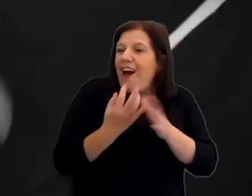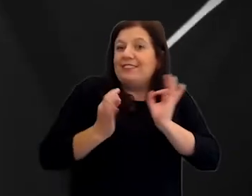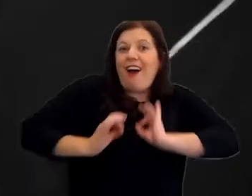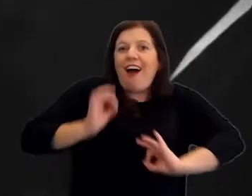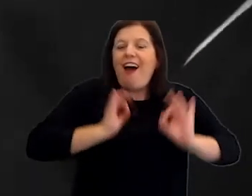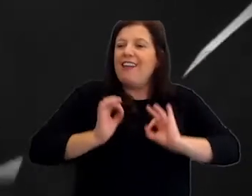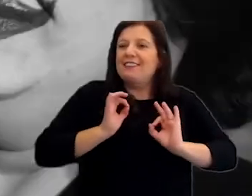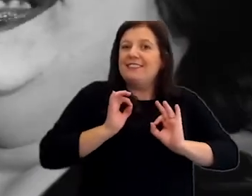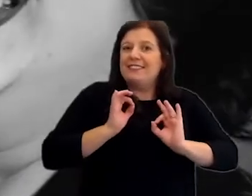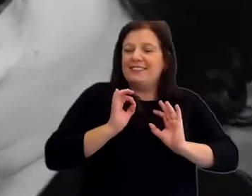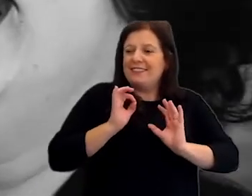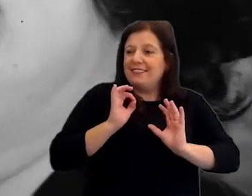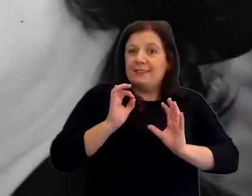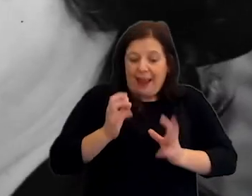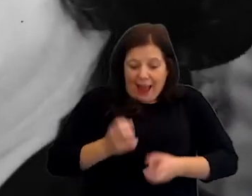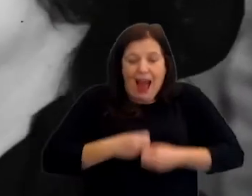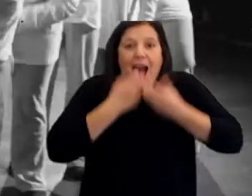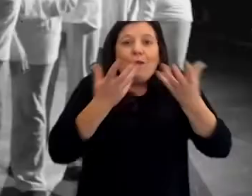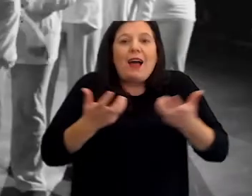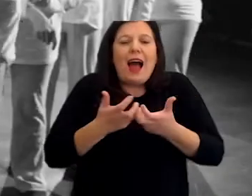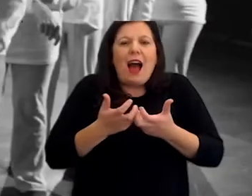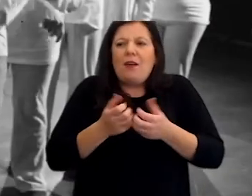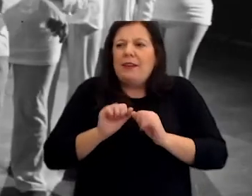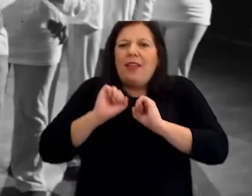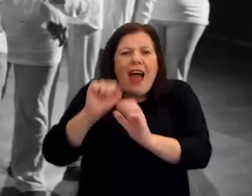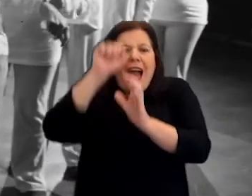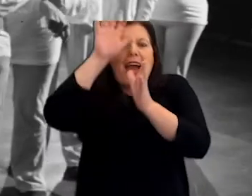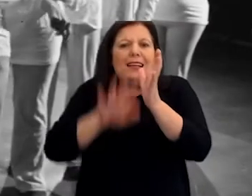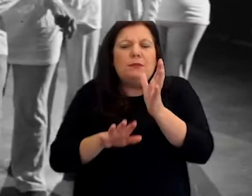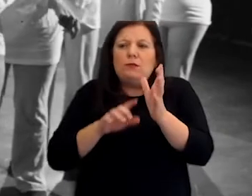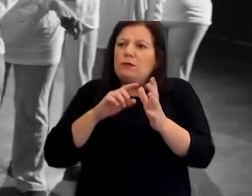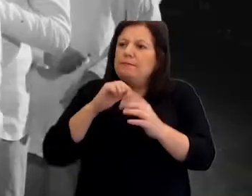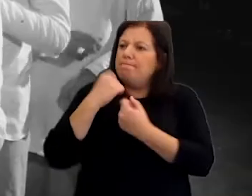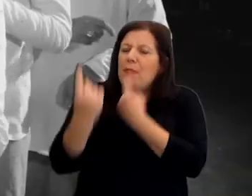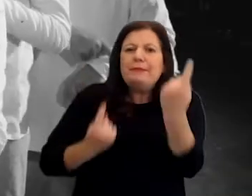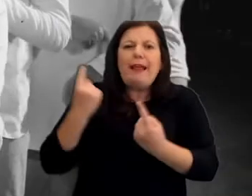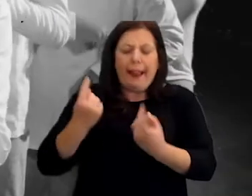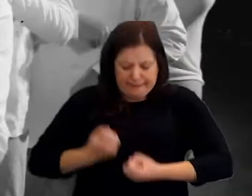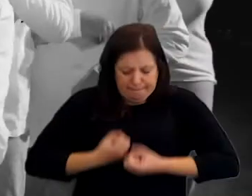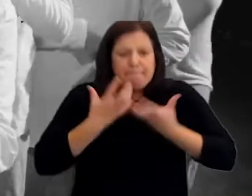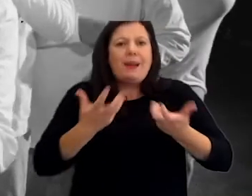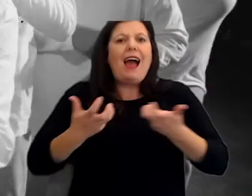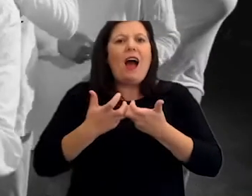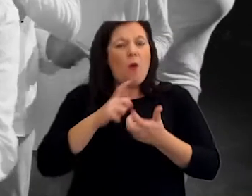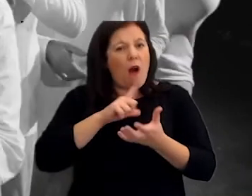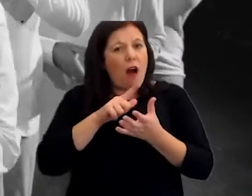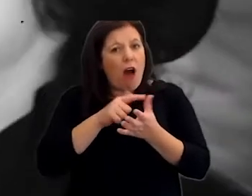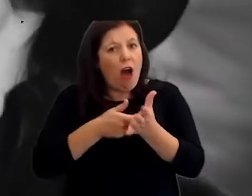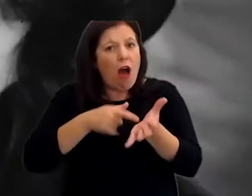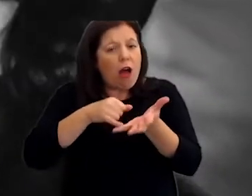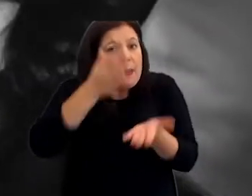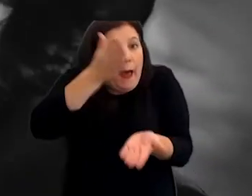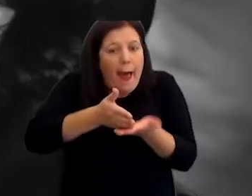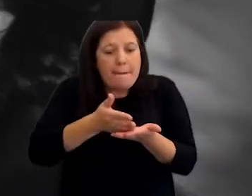to basically to talk about them and their experience through art, because that's what really art is about. When people are able